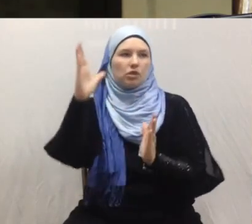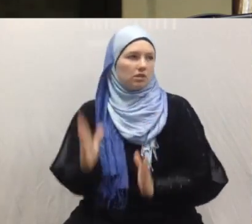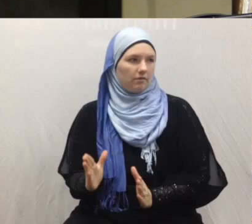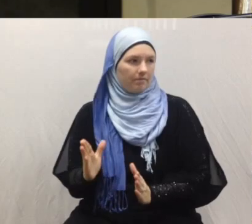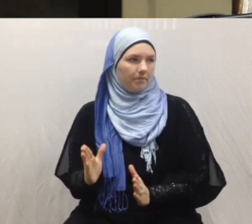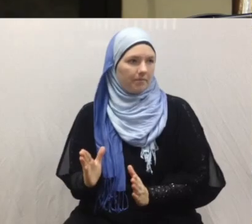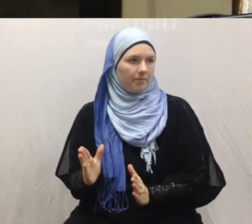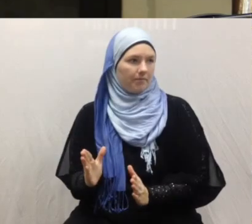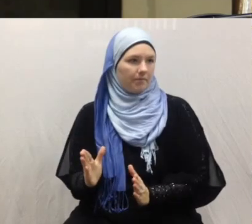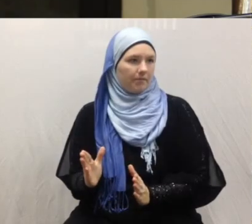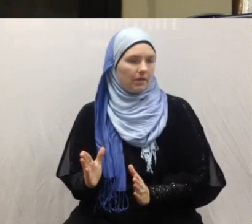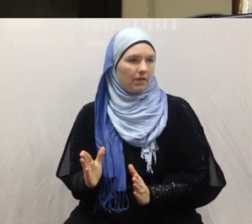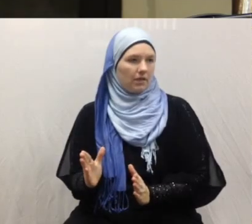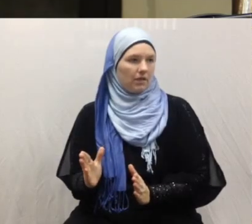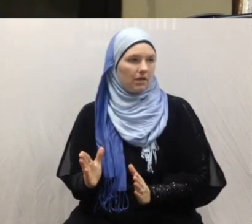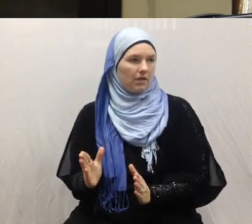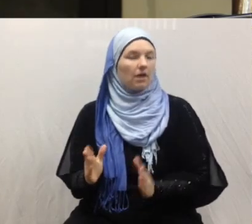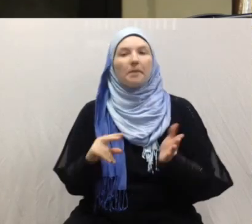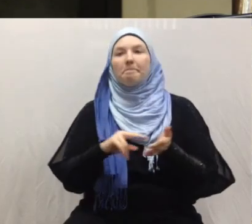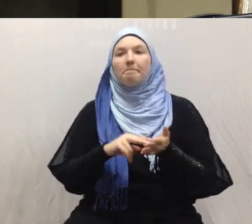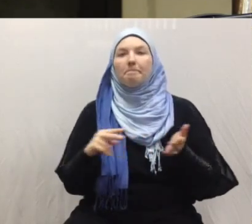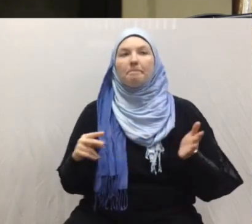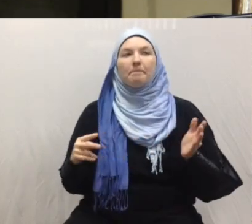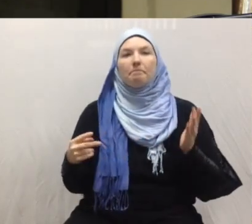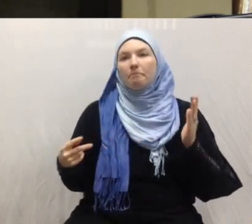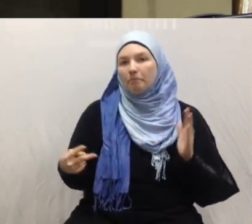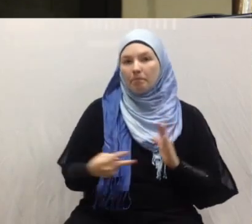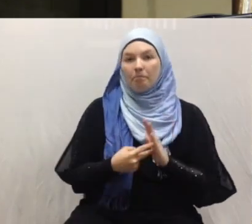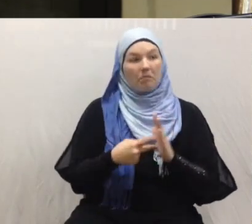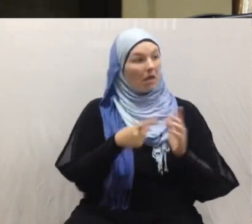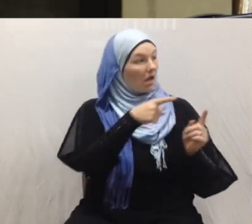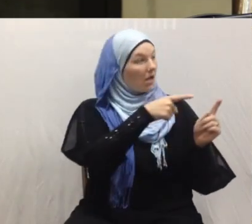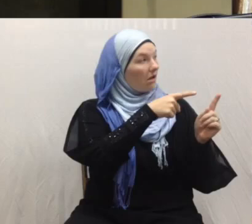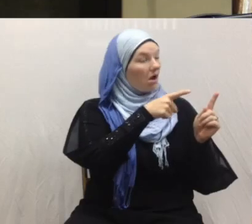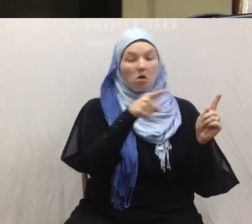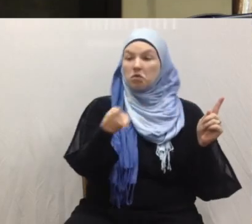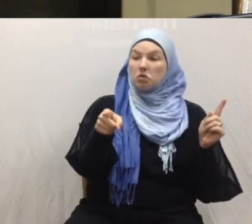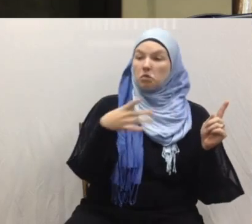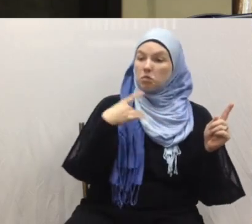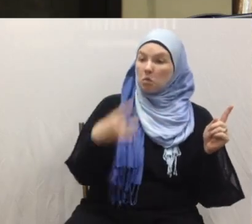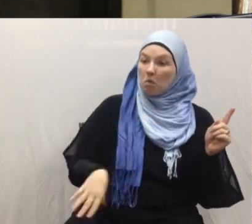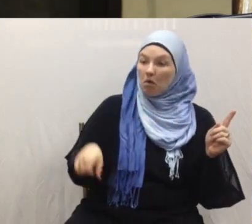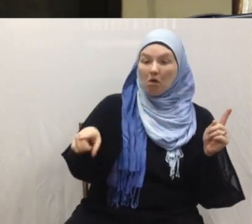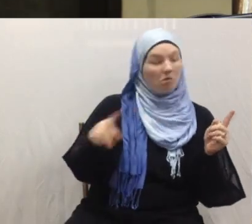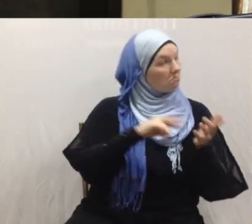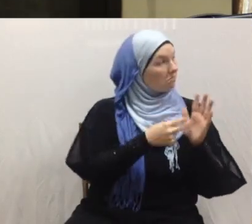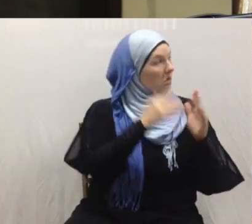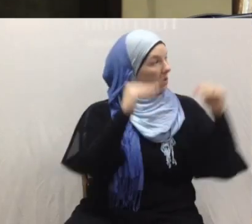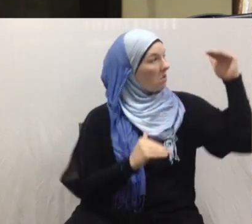is not, the opposite is not true. That only is talking about a non-Muslim attacking a Muslim unjustly.